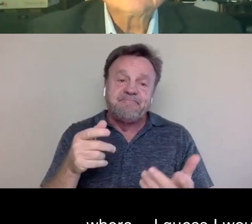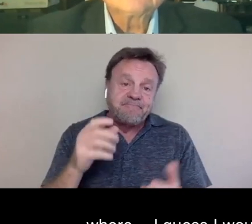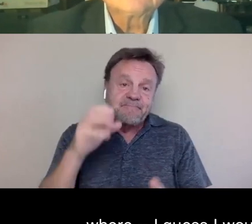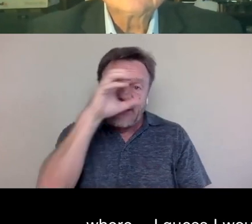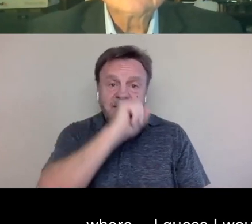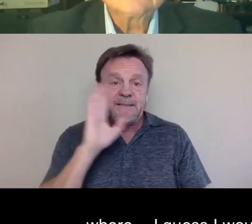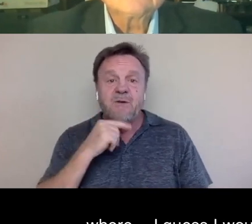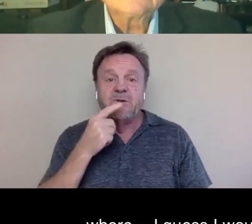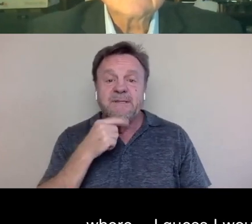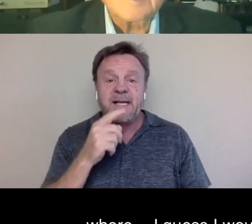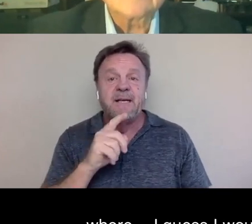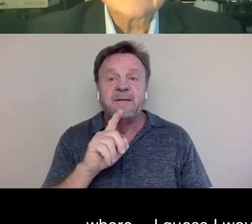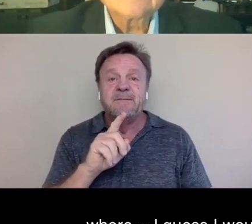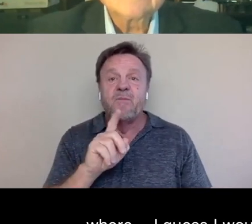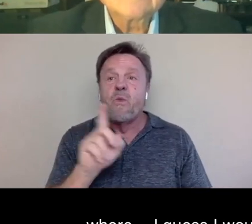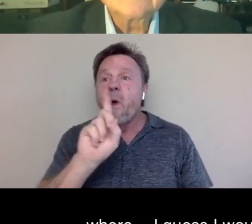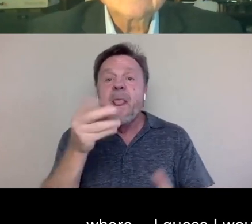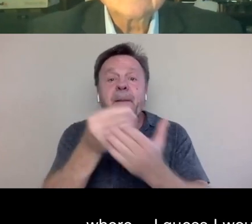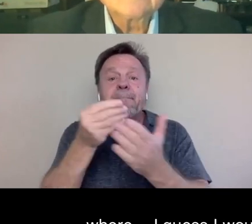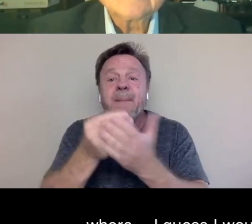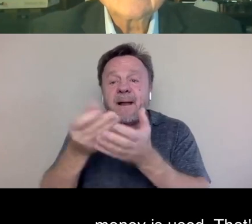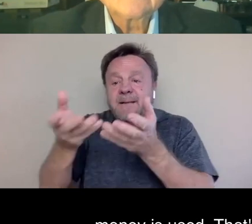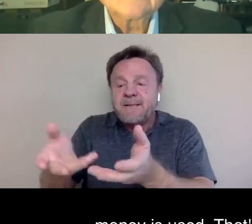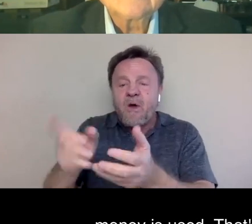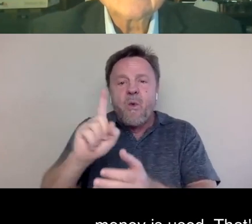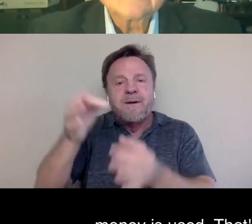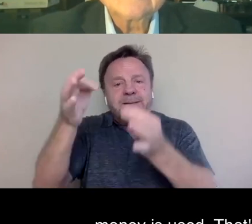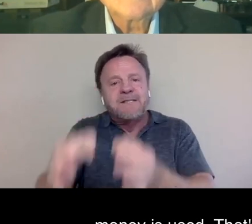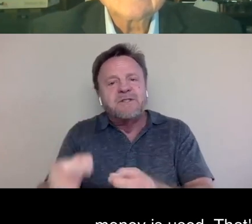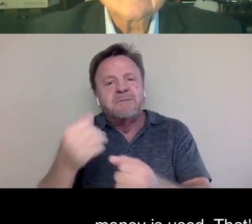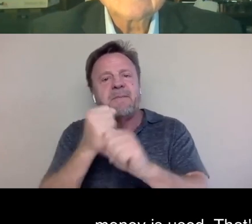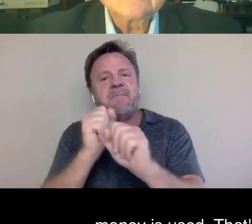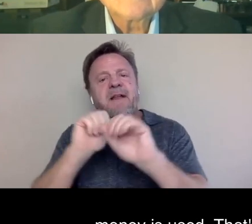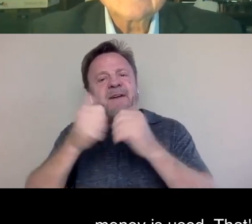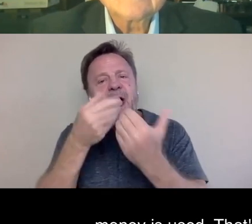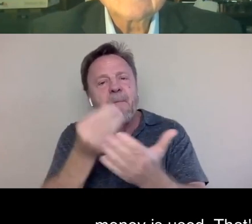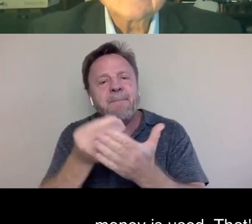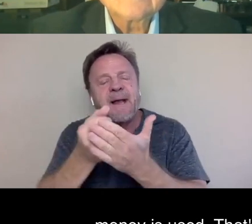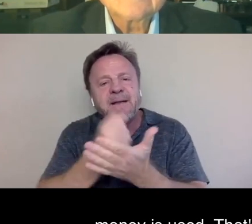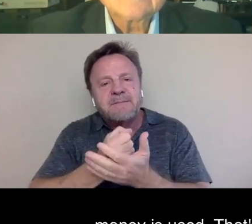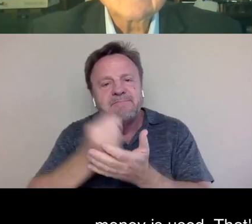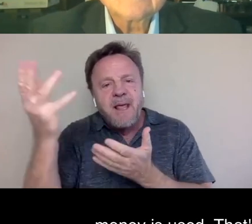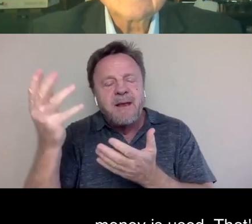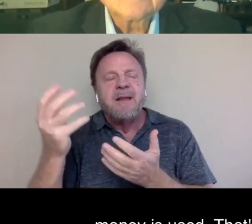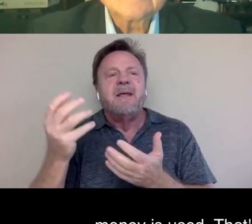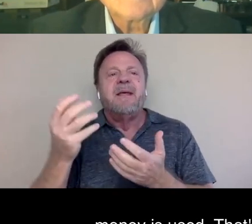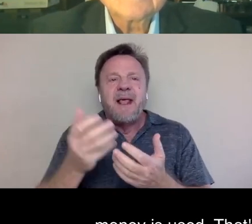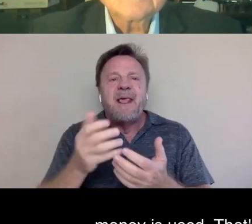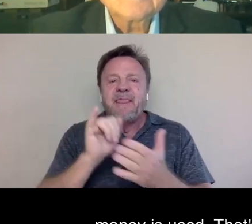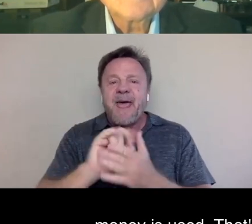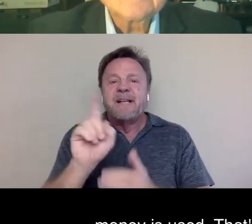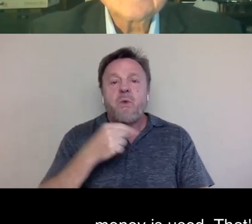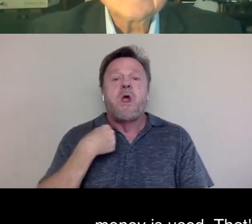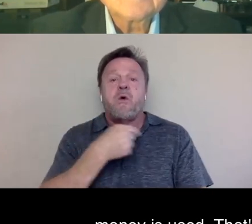I would say where the money is, where decisions are being made about how money is used. That's where we want to